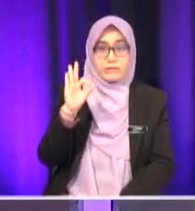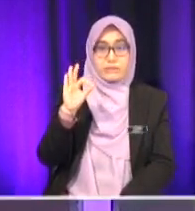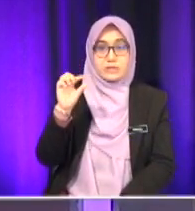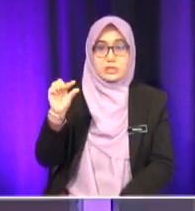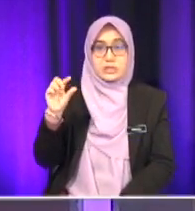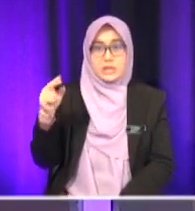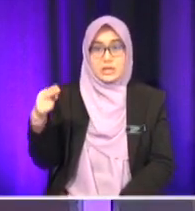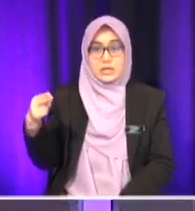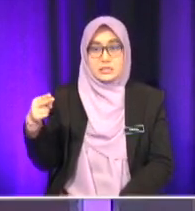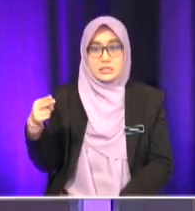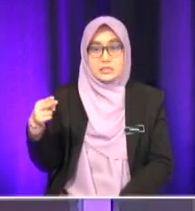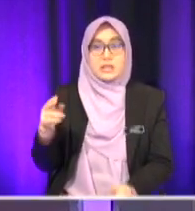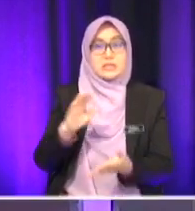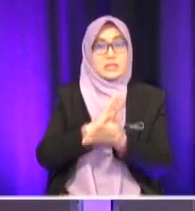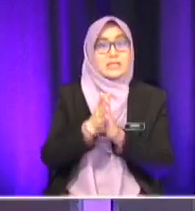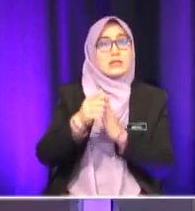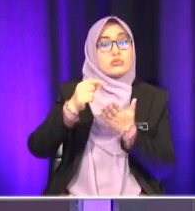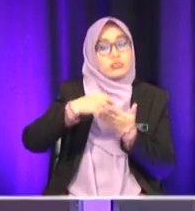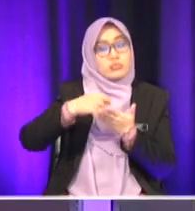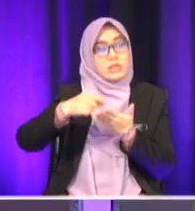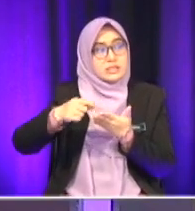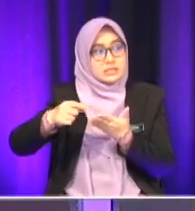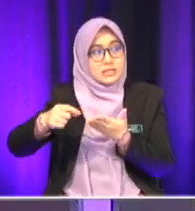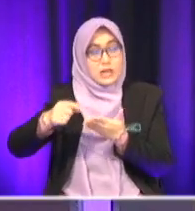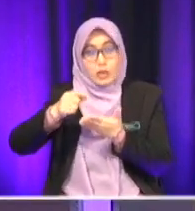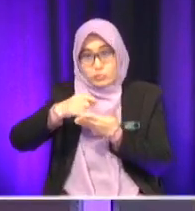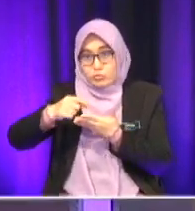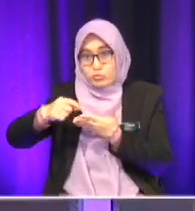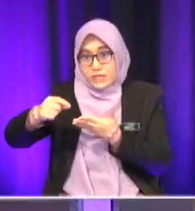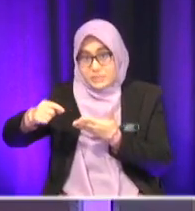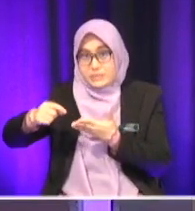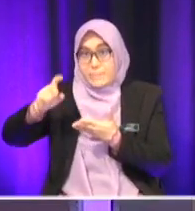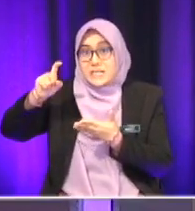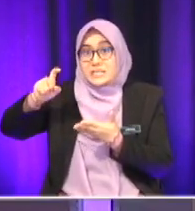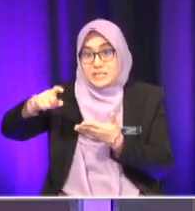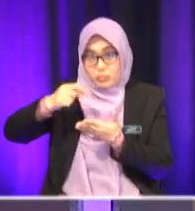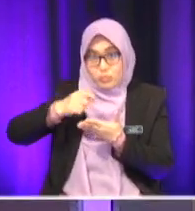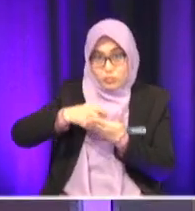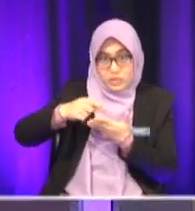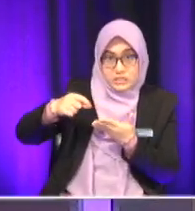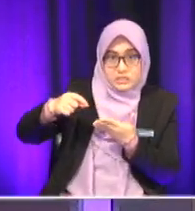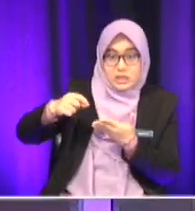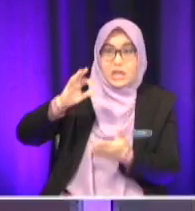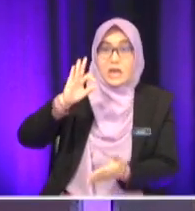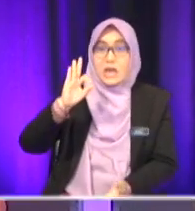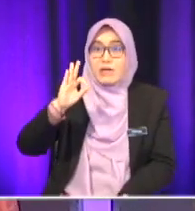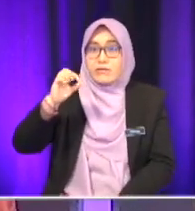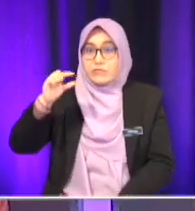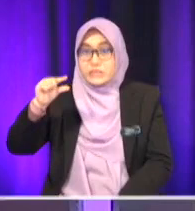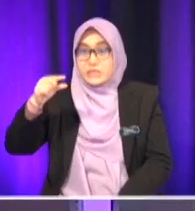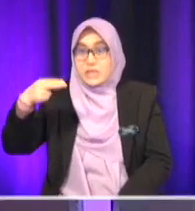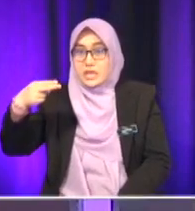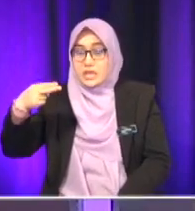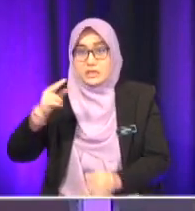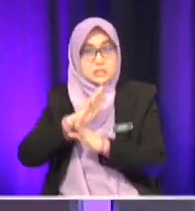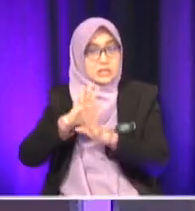the answer here. For example, F. Okay. Make sure you write the answer, yeah. Don't forget to transfer